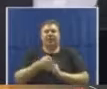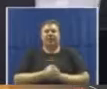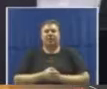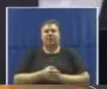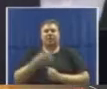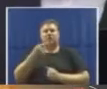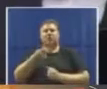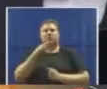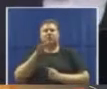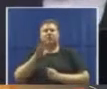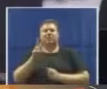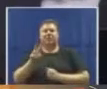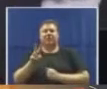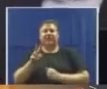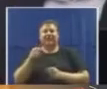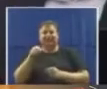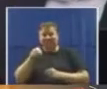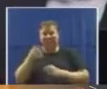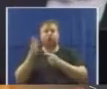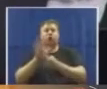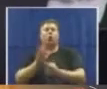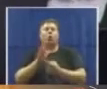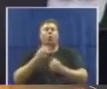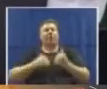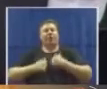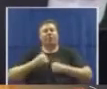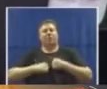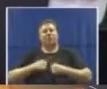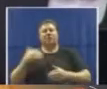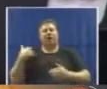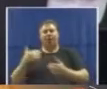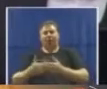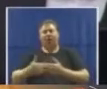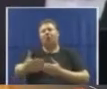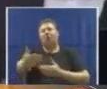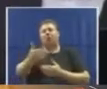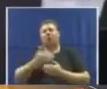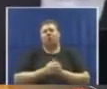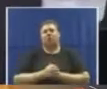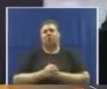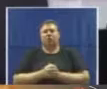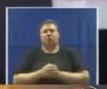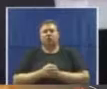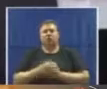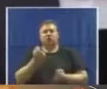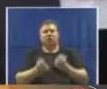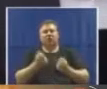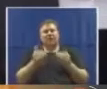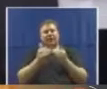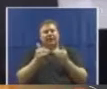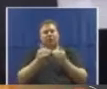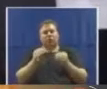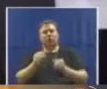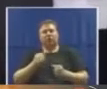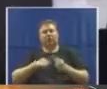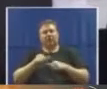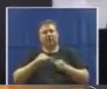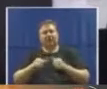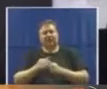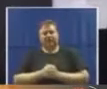is the true performance scorecard on how far we are with the pursuance of a just and equal society where women